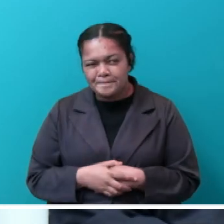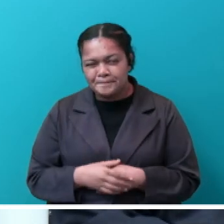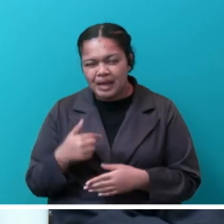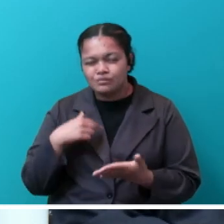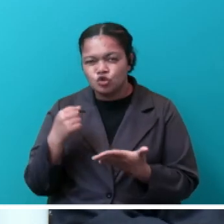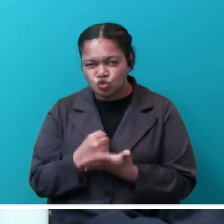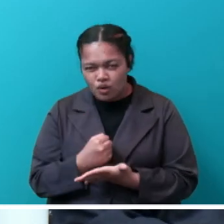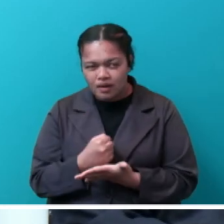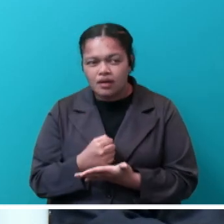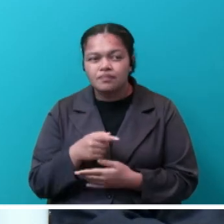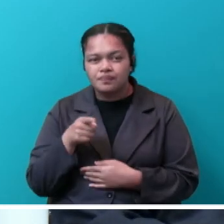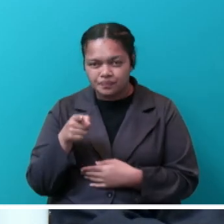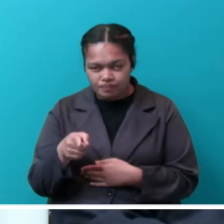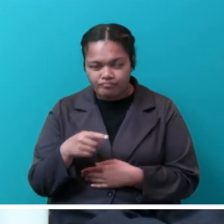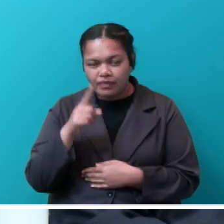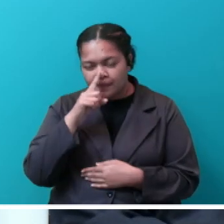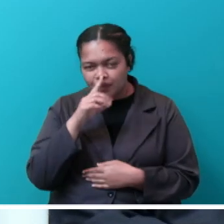certain the people of the